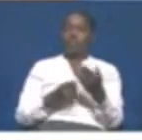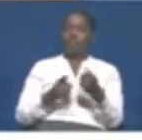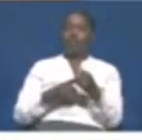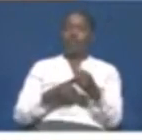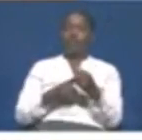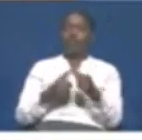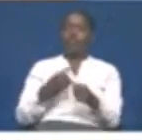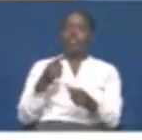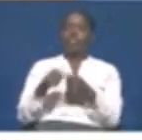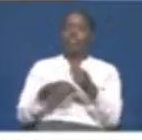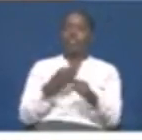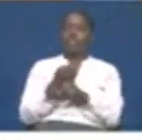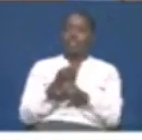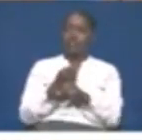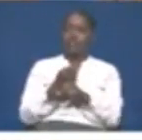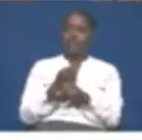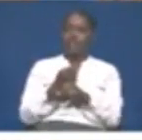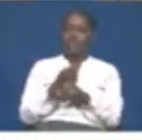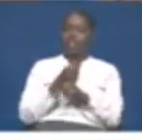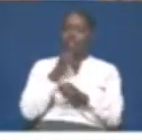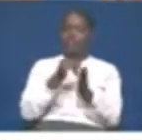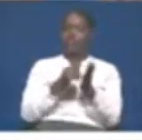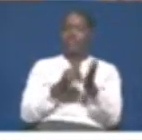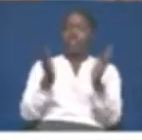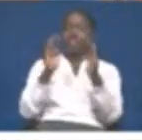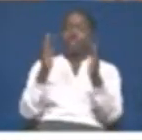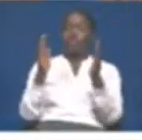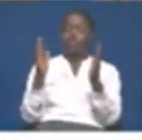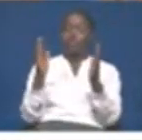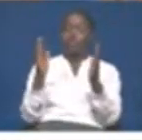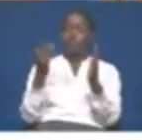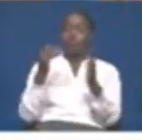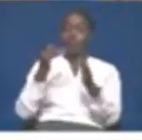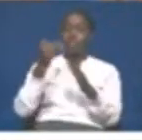year, it was not just a celebration by